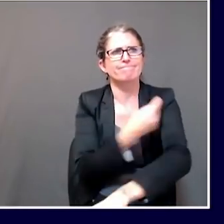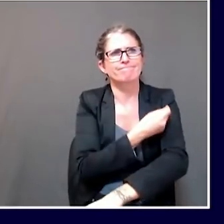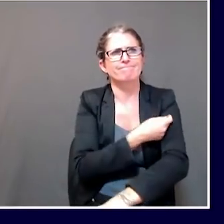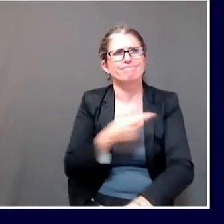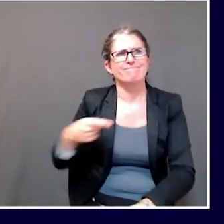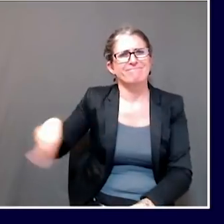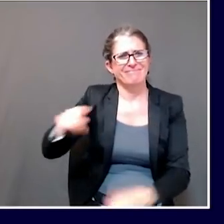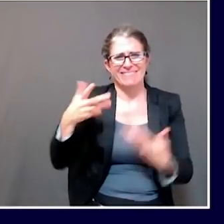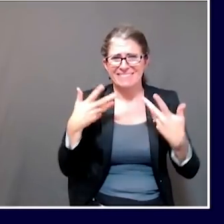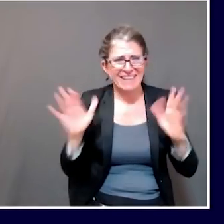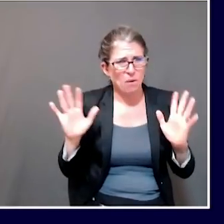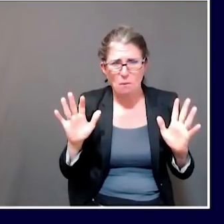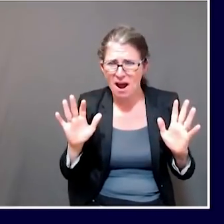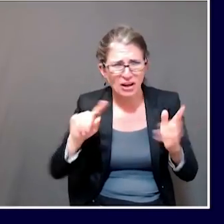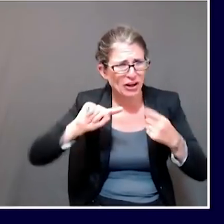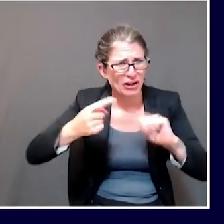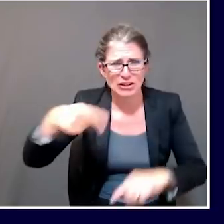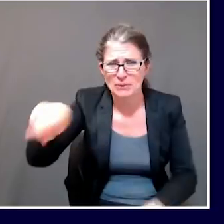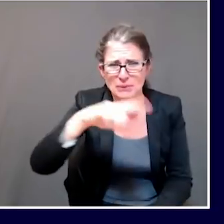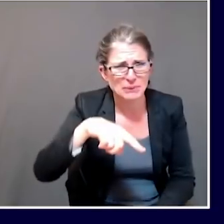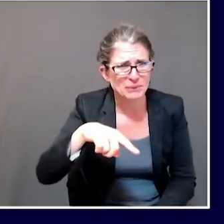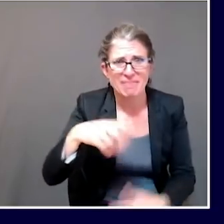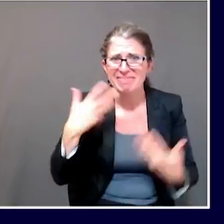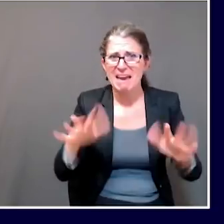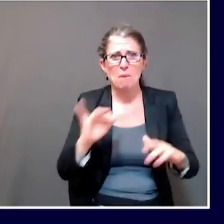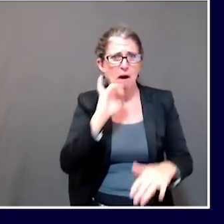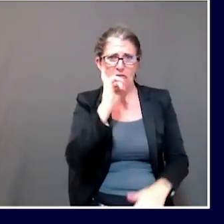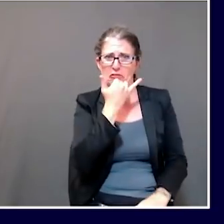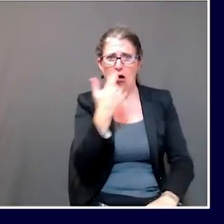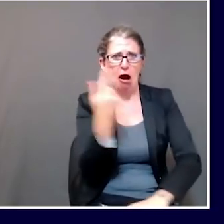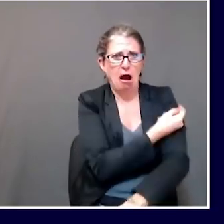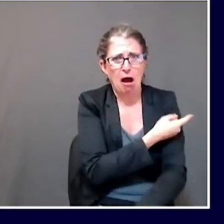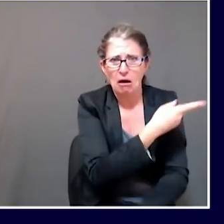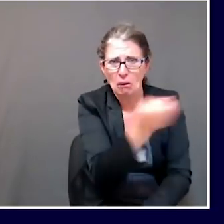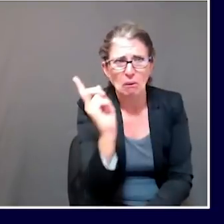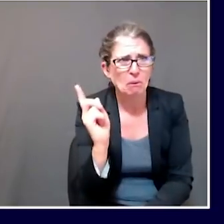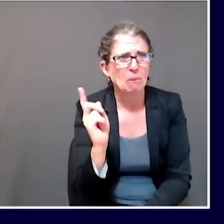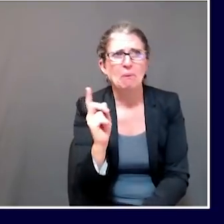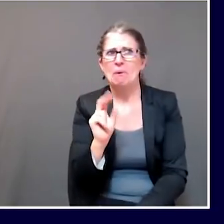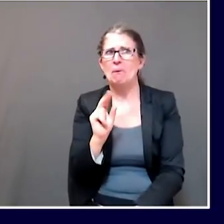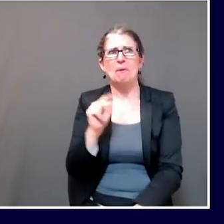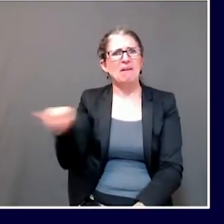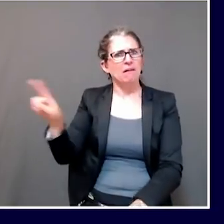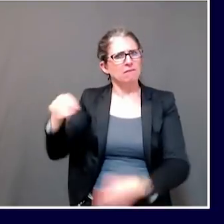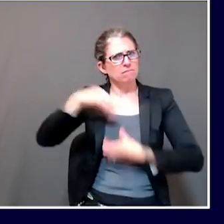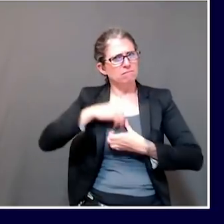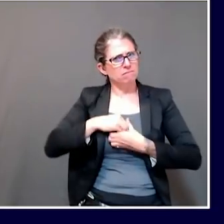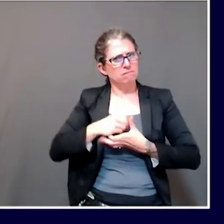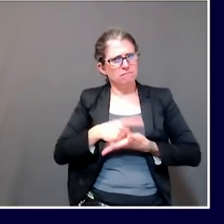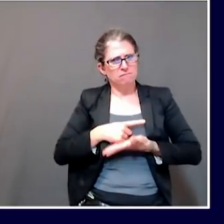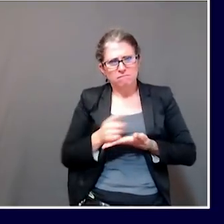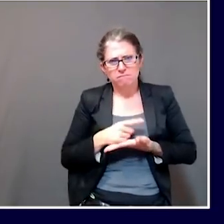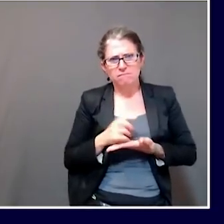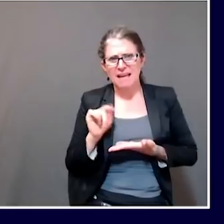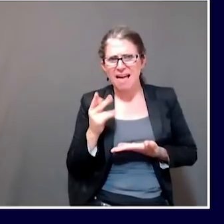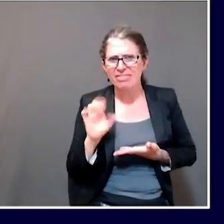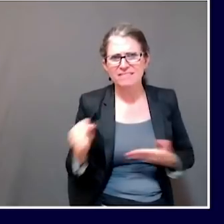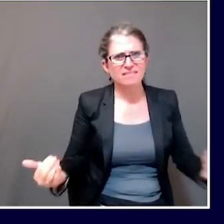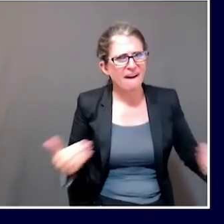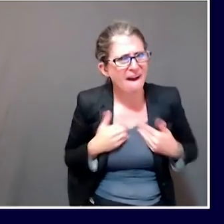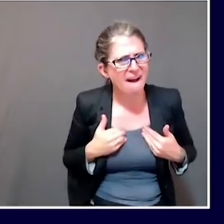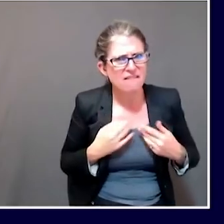that becomes available and is released is as safe as possible. A vaccine that's not safe